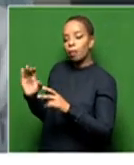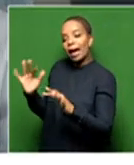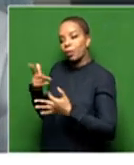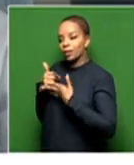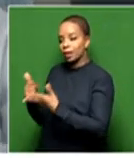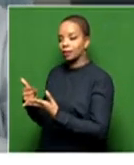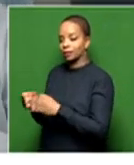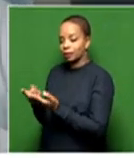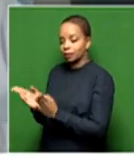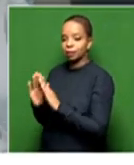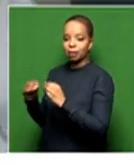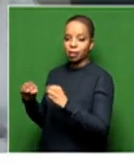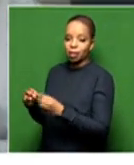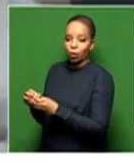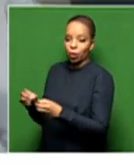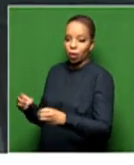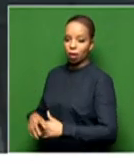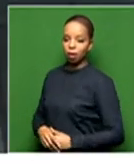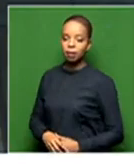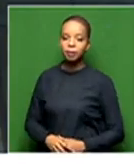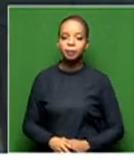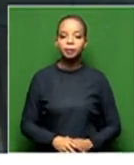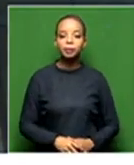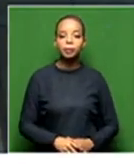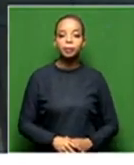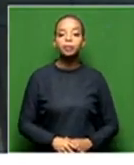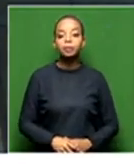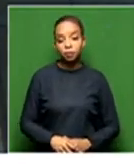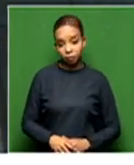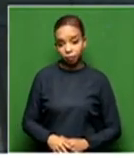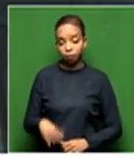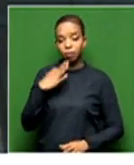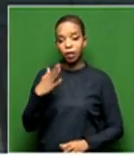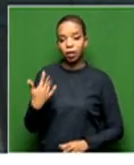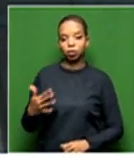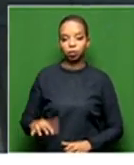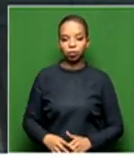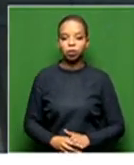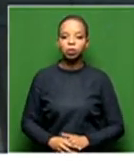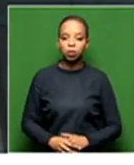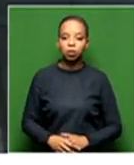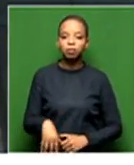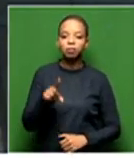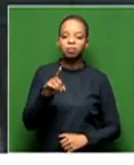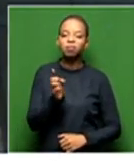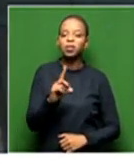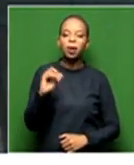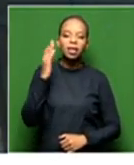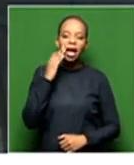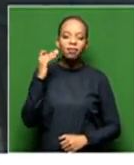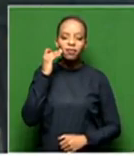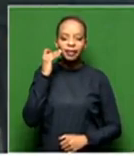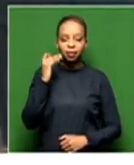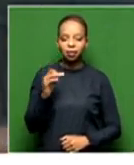Okay. So thank you so much. The Young Enterprise Initiative is funded by the French Ministry of Foreign